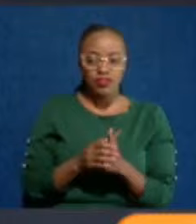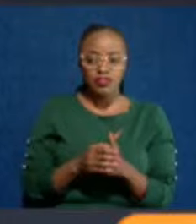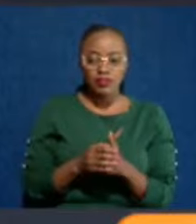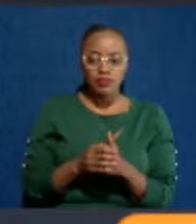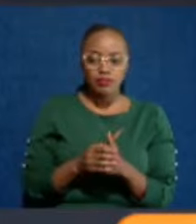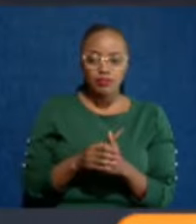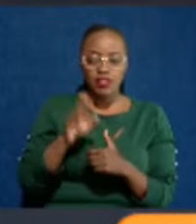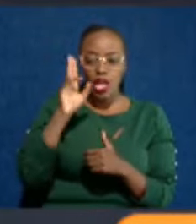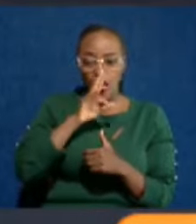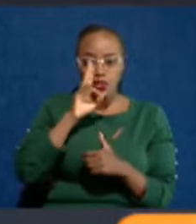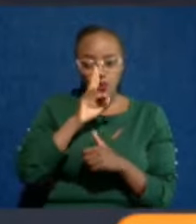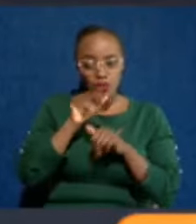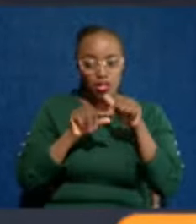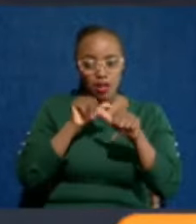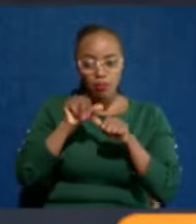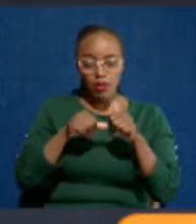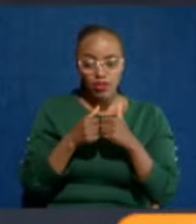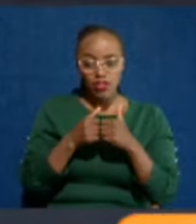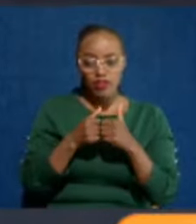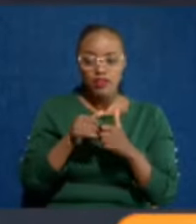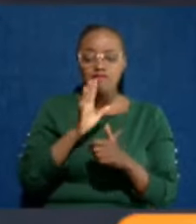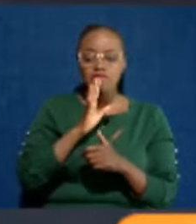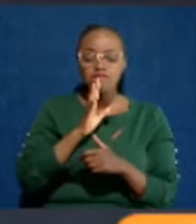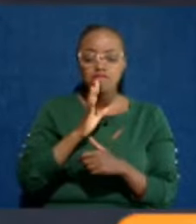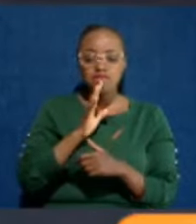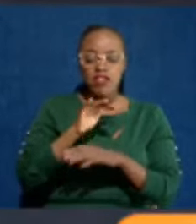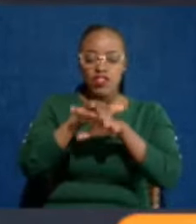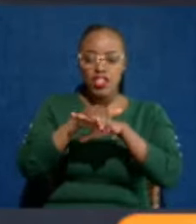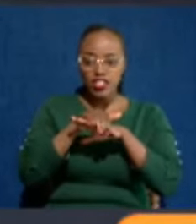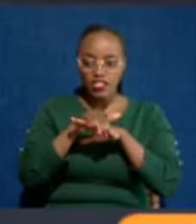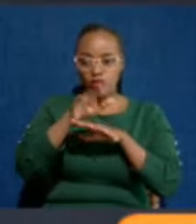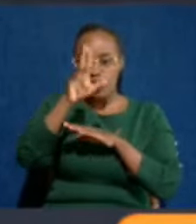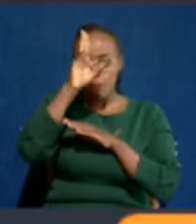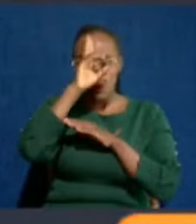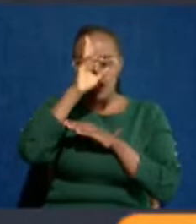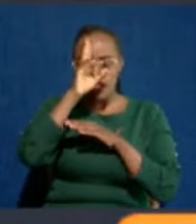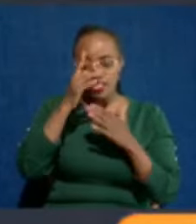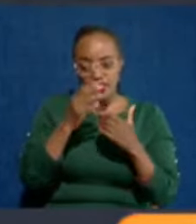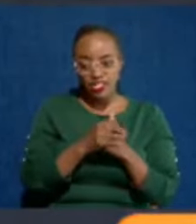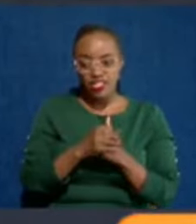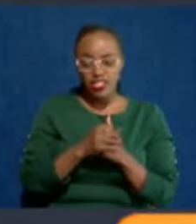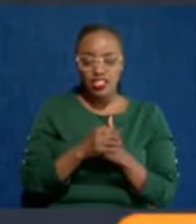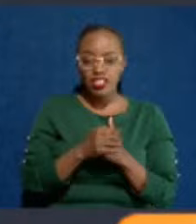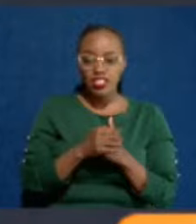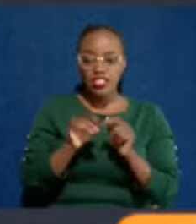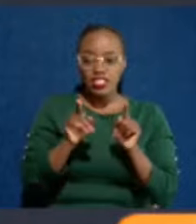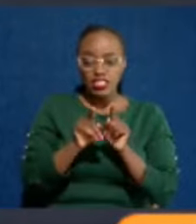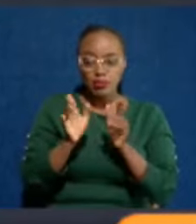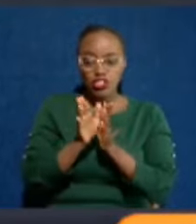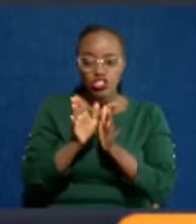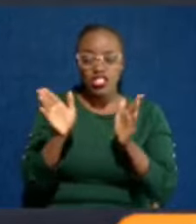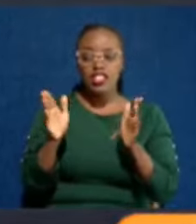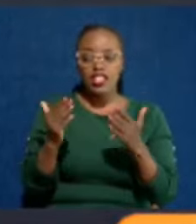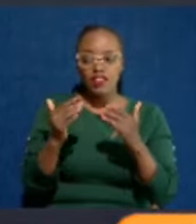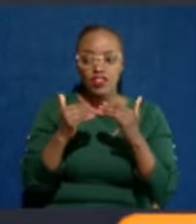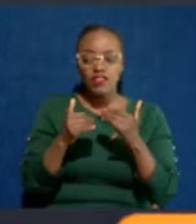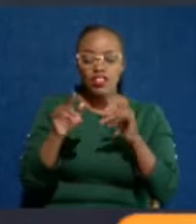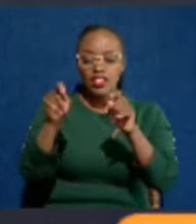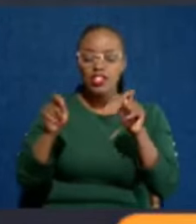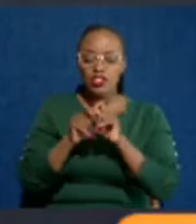was a joke about speaking fluent English to the police. And generally young,